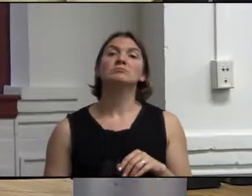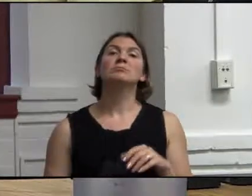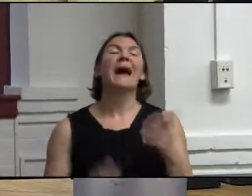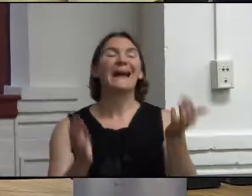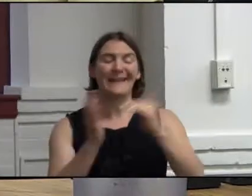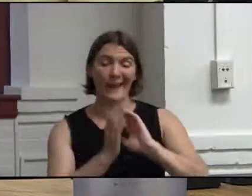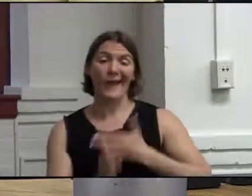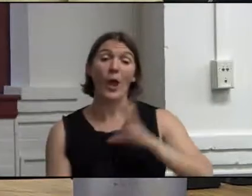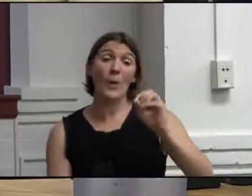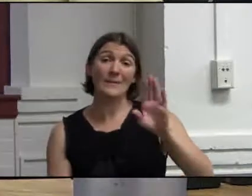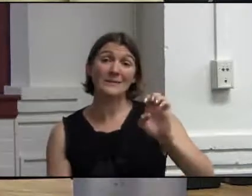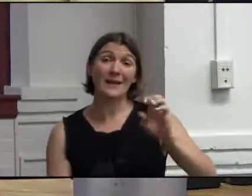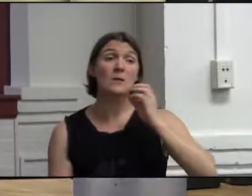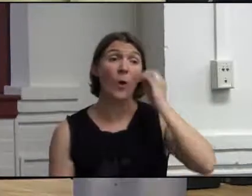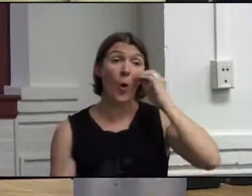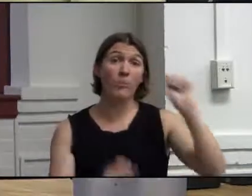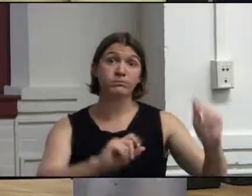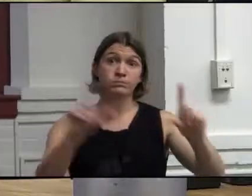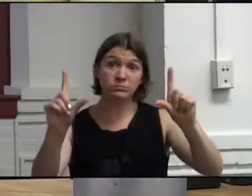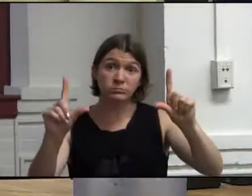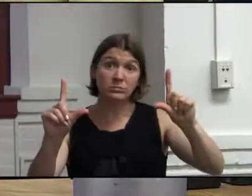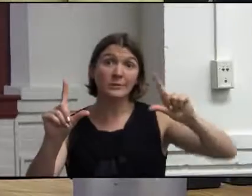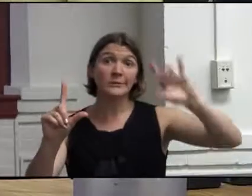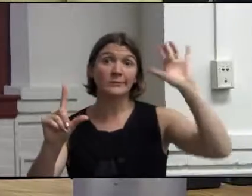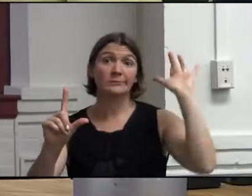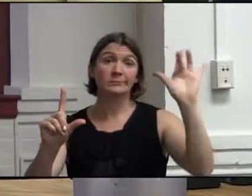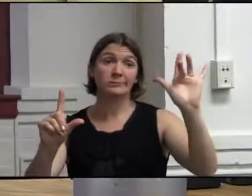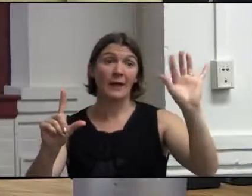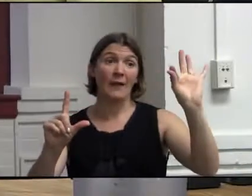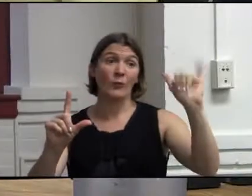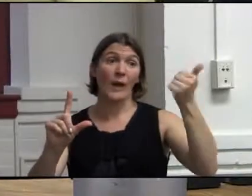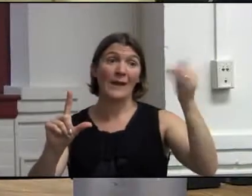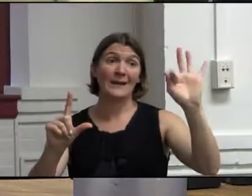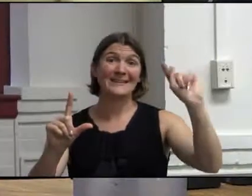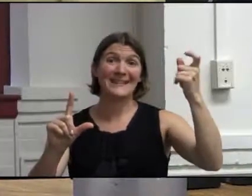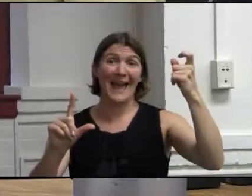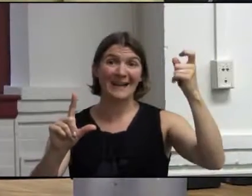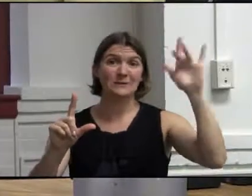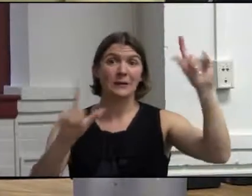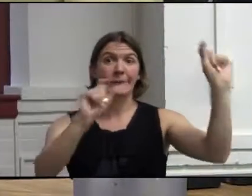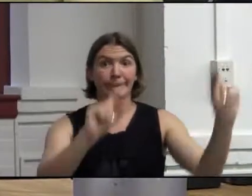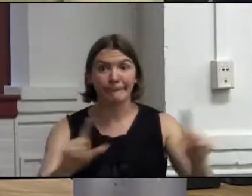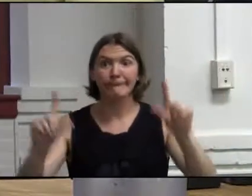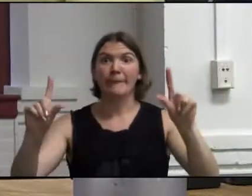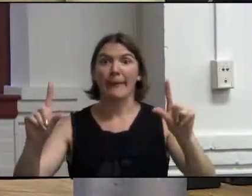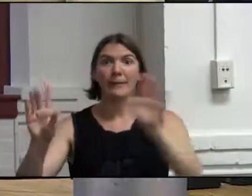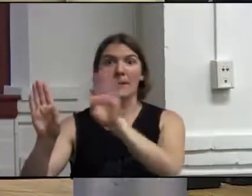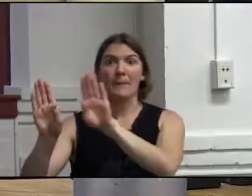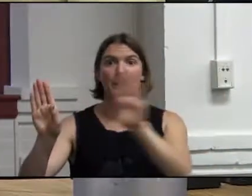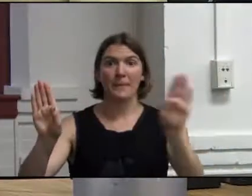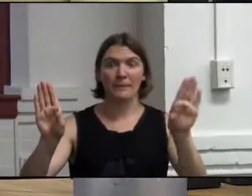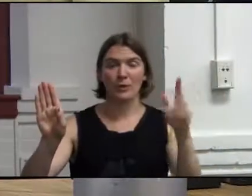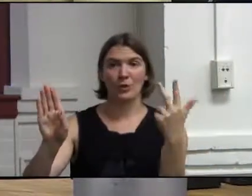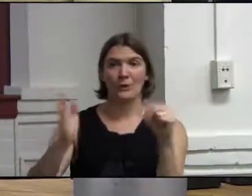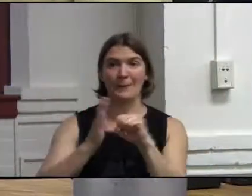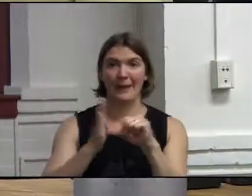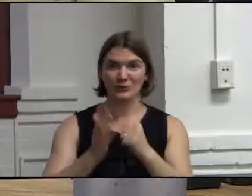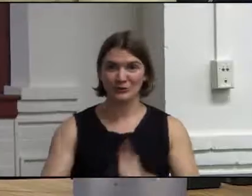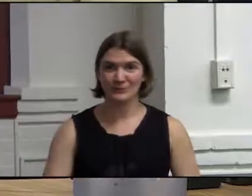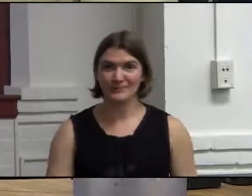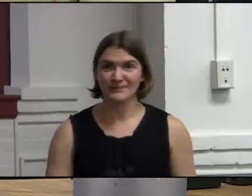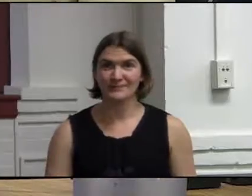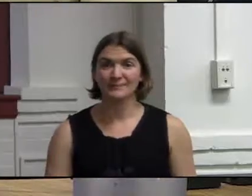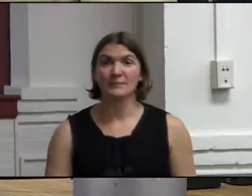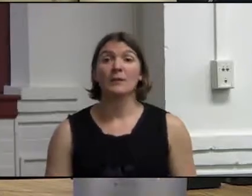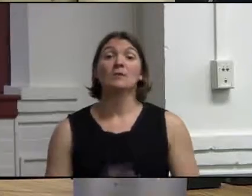of the town's website and click on the right side of that for FY19 tax rates, and this information will pop up. For the